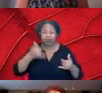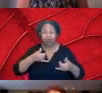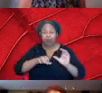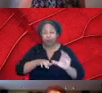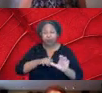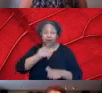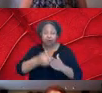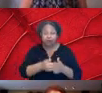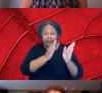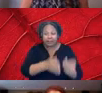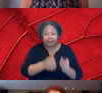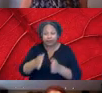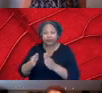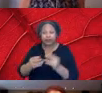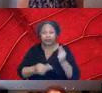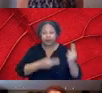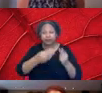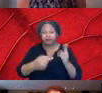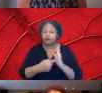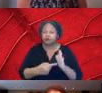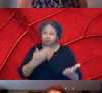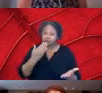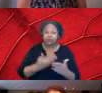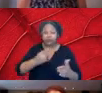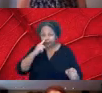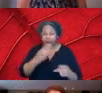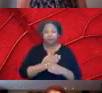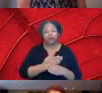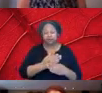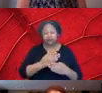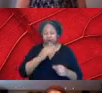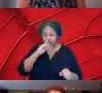individual nominees must demonstrate a commitment or focus on community